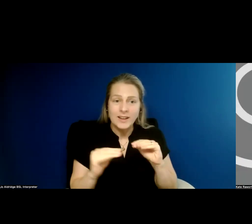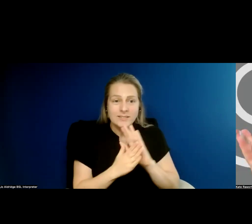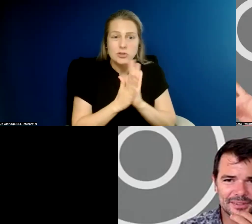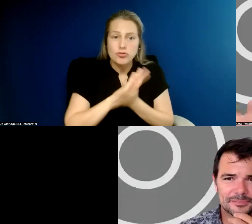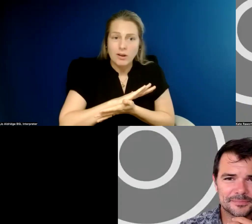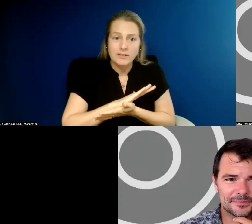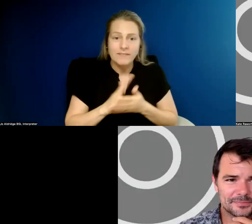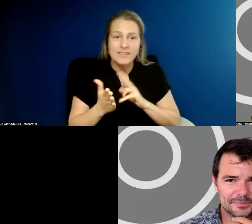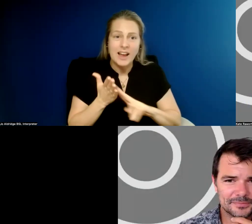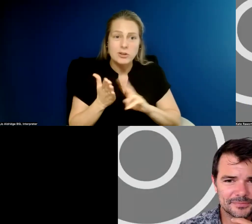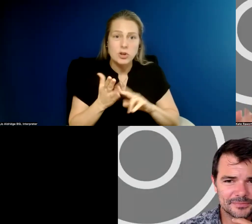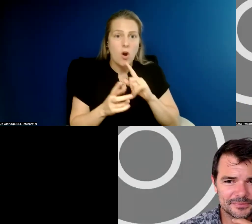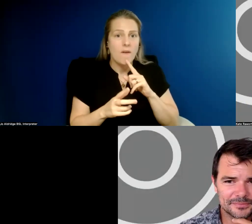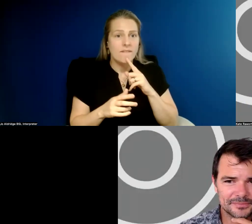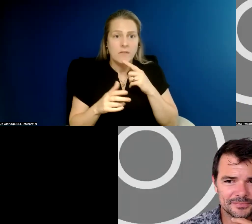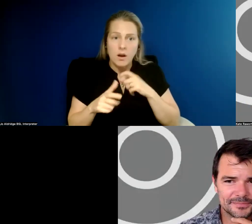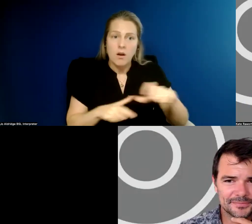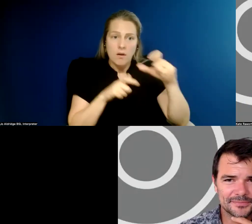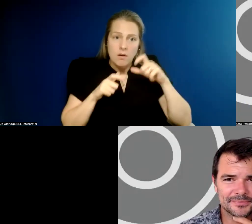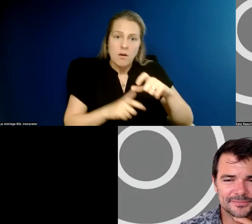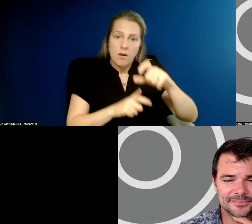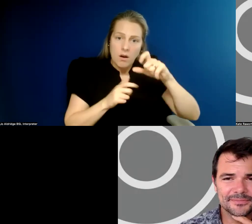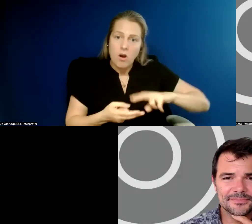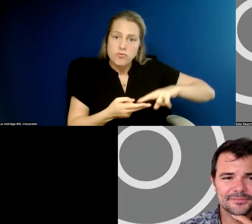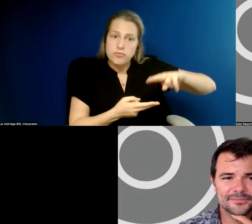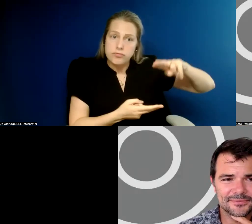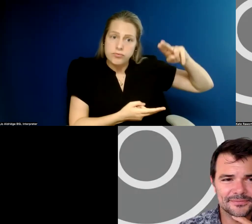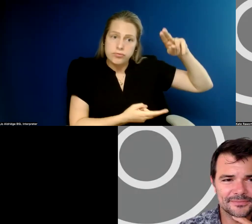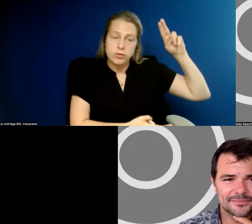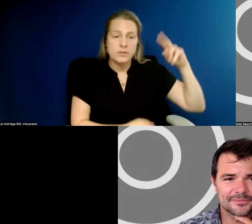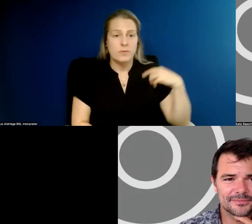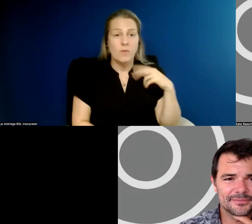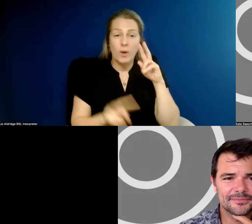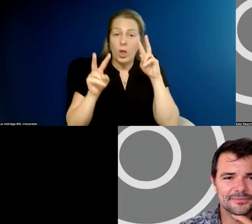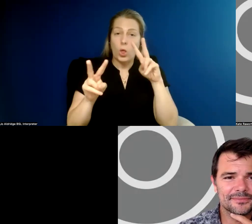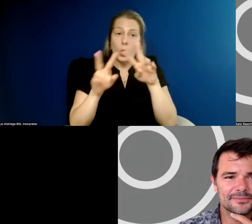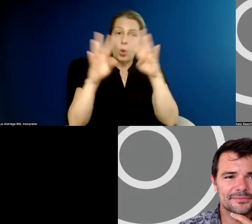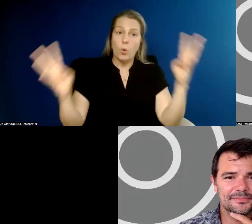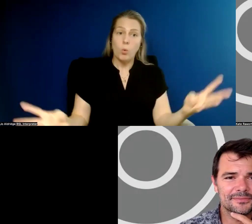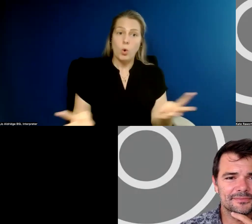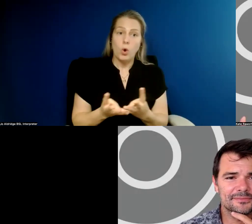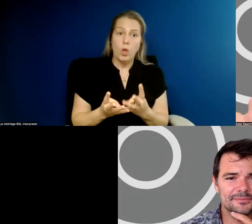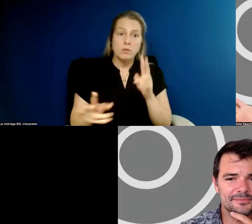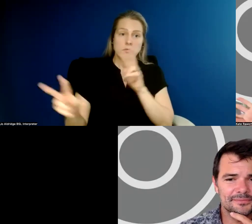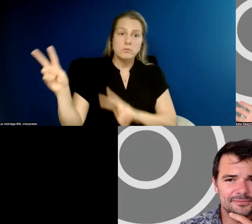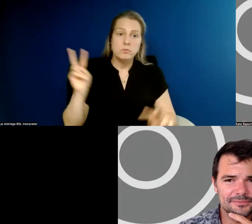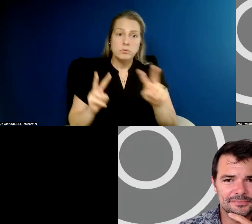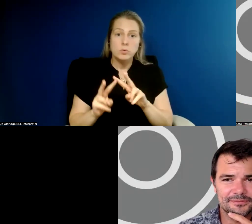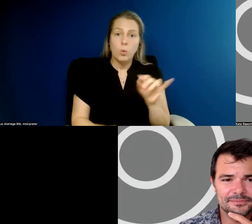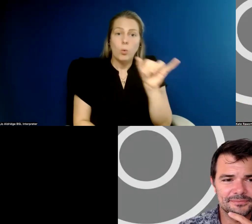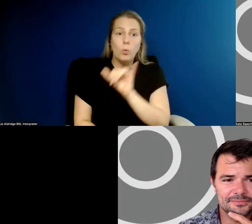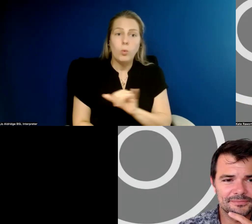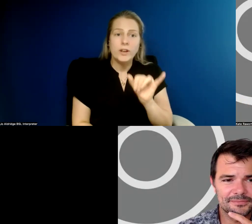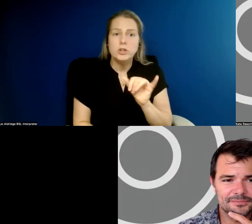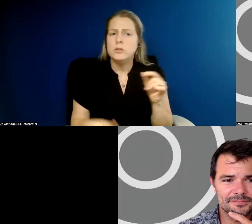if we're looking at the whole world, who is to say which countries can possibly have GDP growth and which countries can't? I think at a